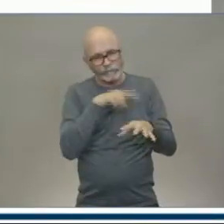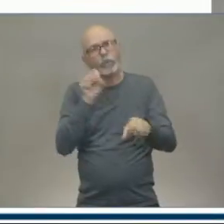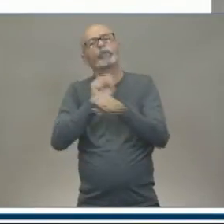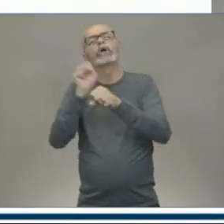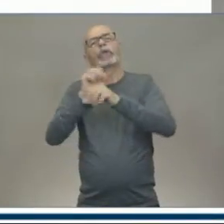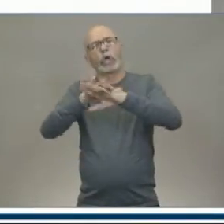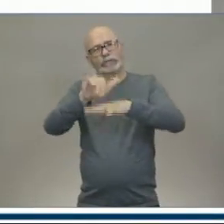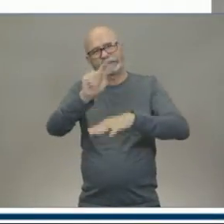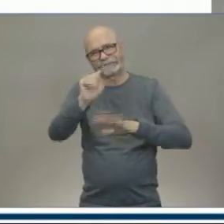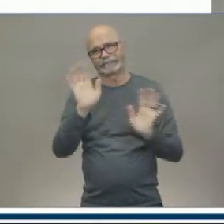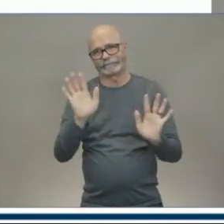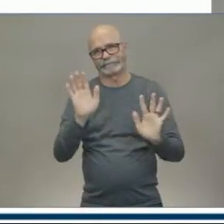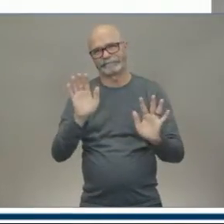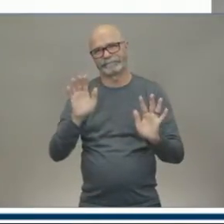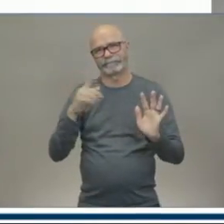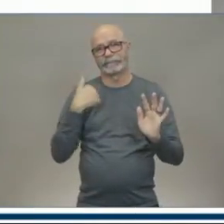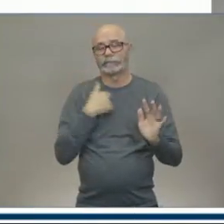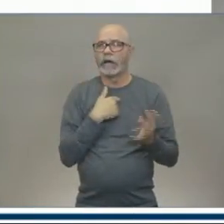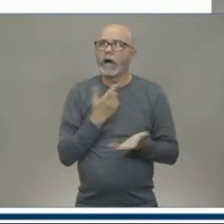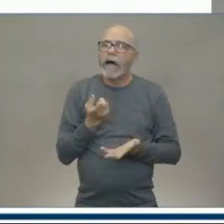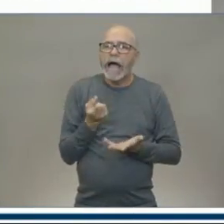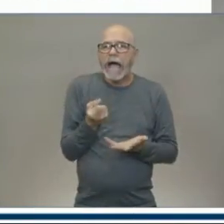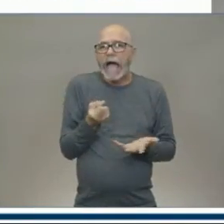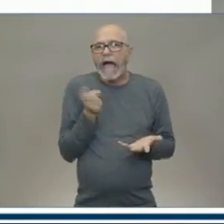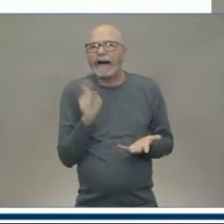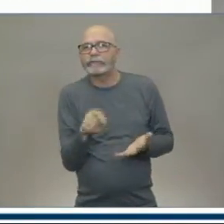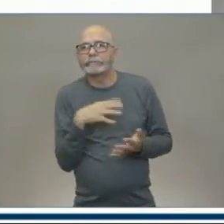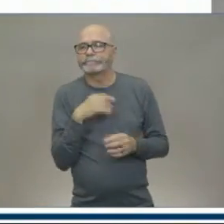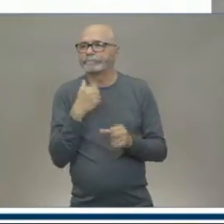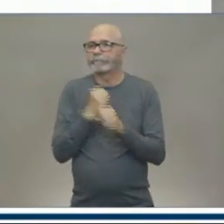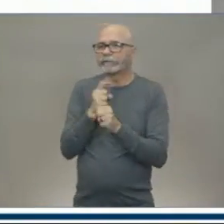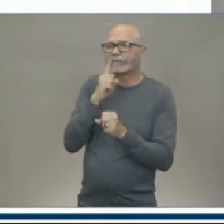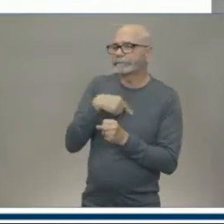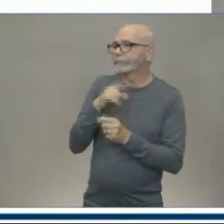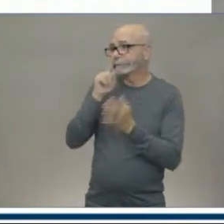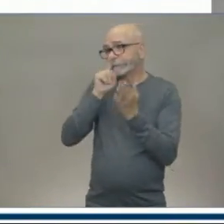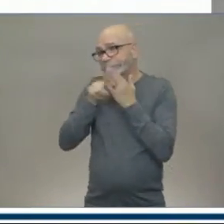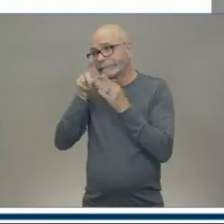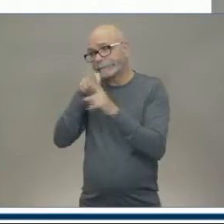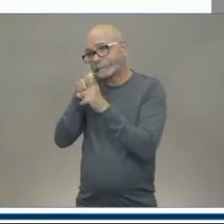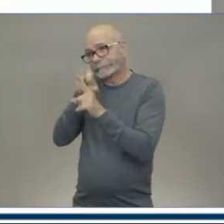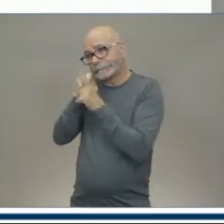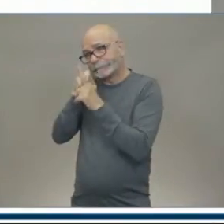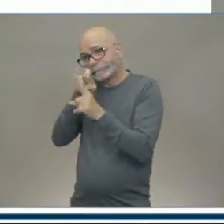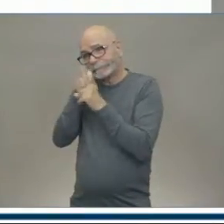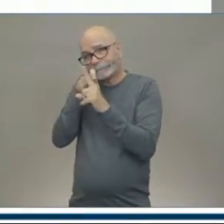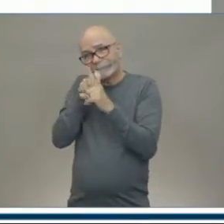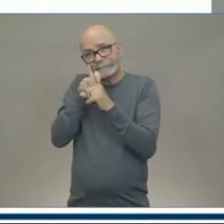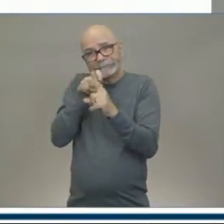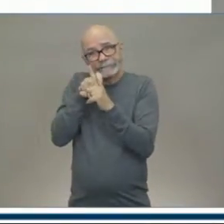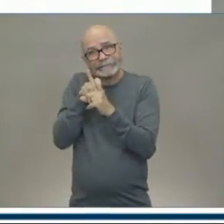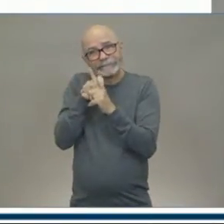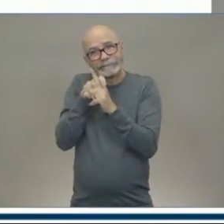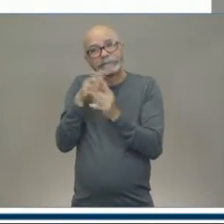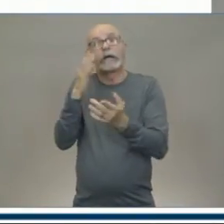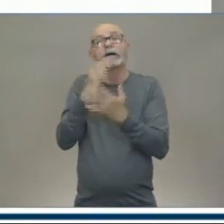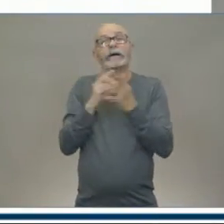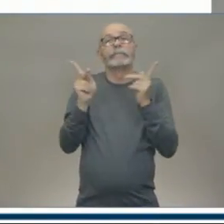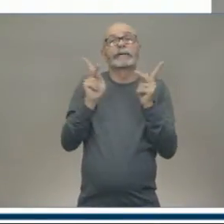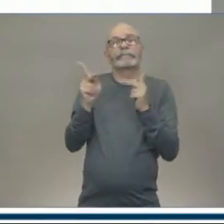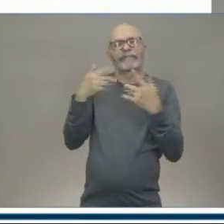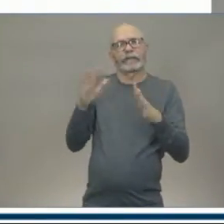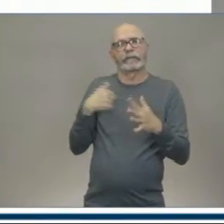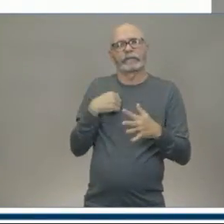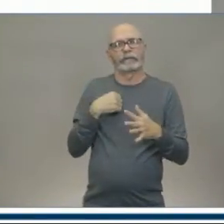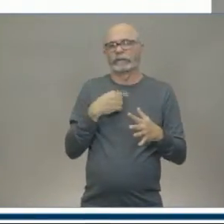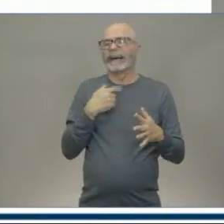also have to make sure we maintain some surge capacity in our testing. We are going to see more and more people with symptoms coming forward that need testing, and we've got to make